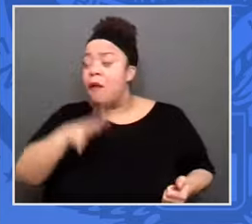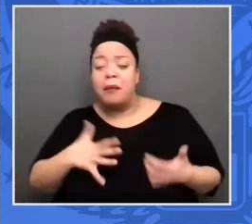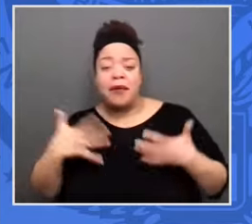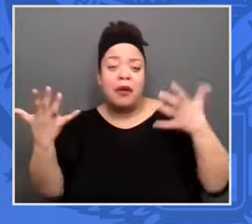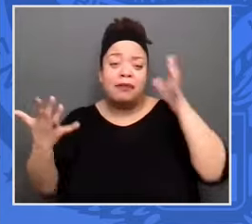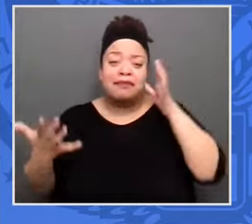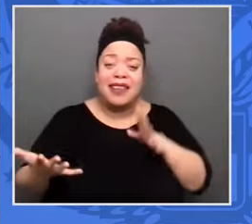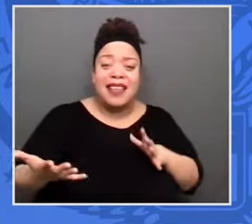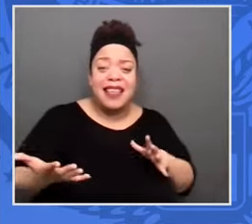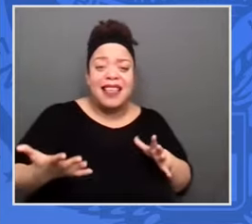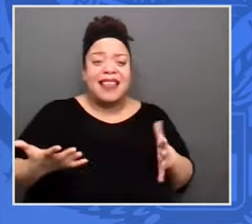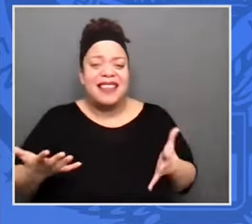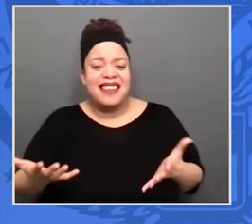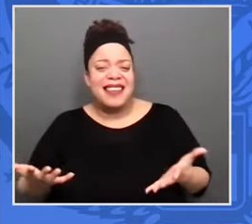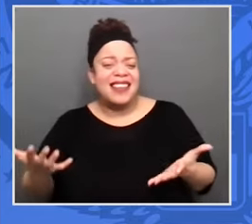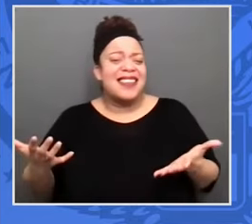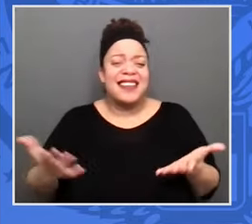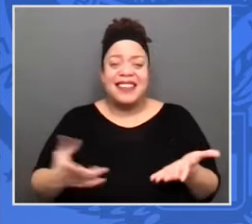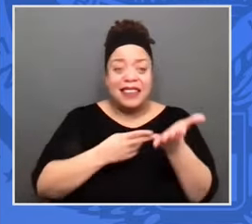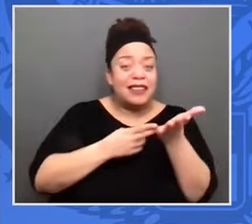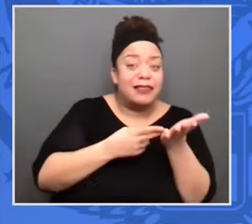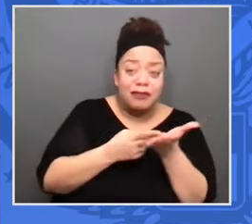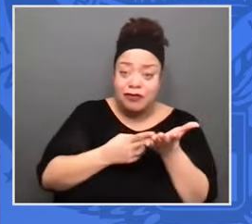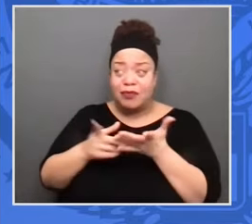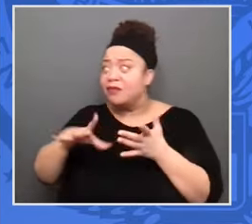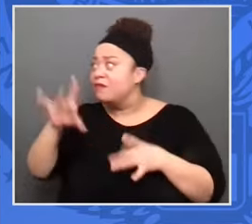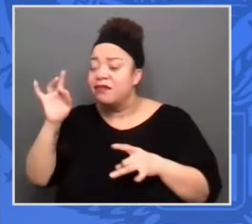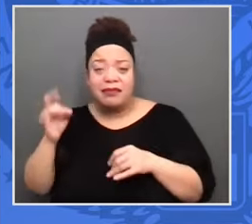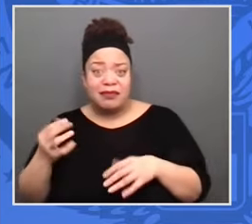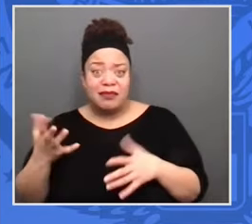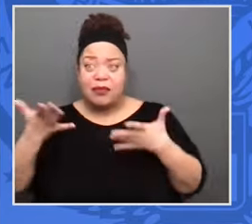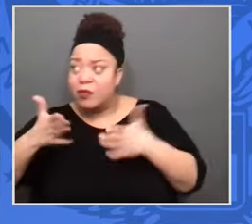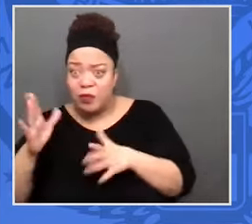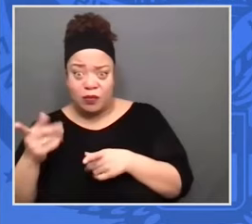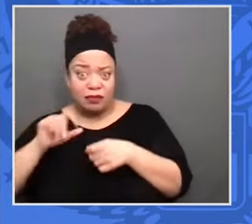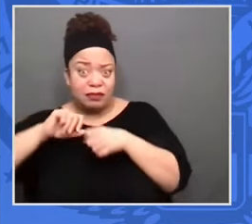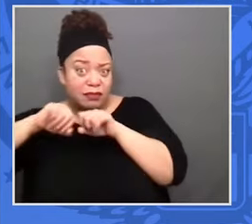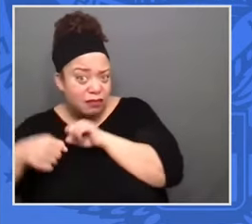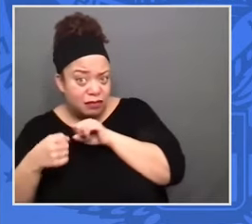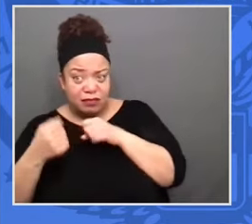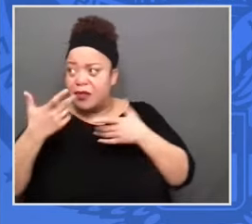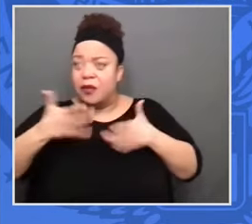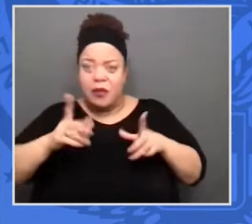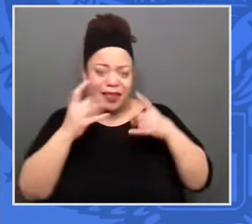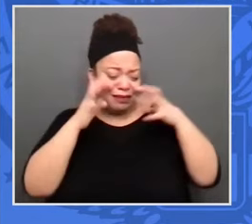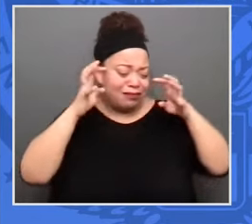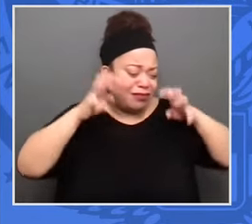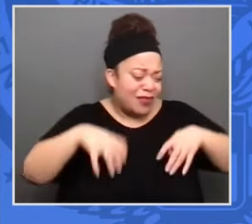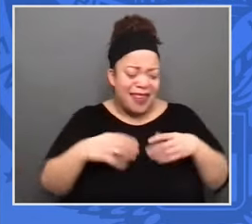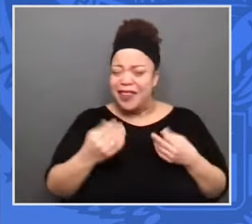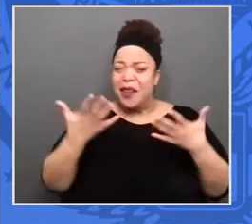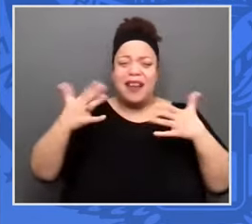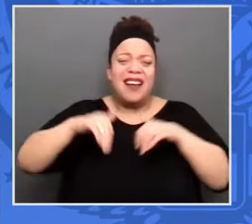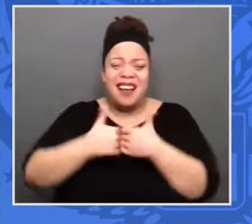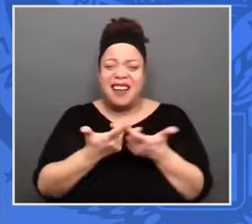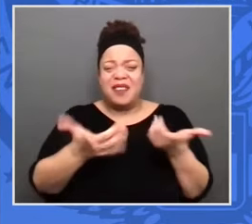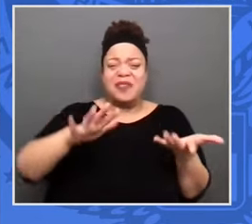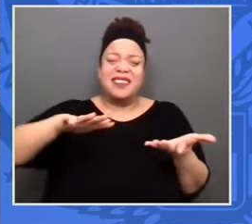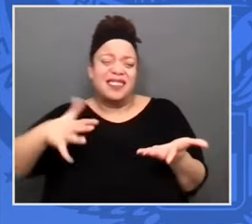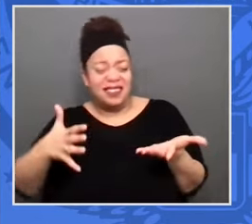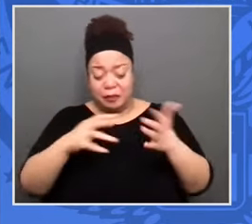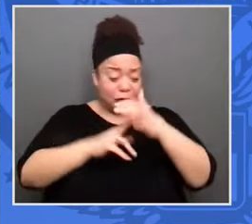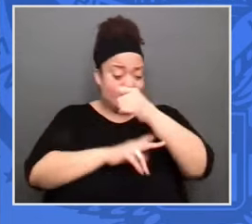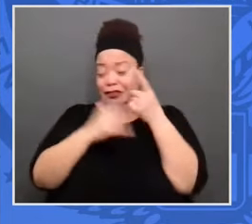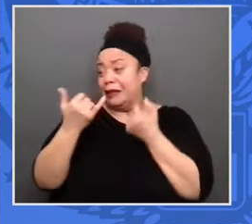in truths that she learned, or in times that he cried, in the bridges he burned, or the way